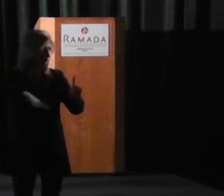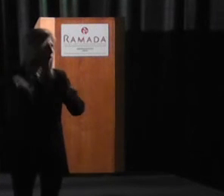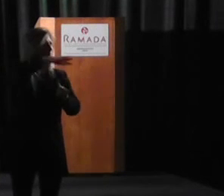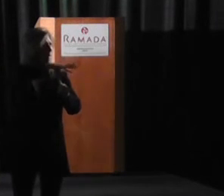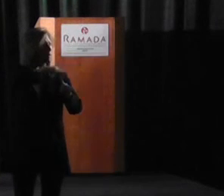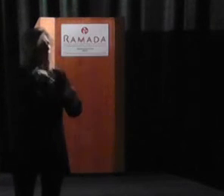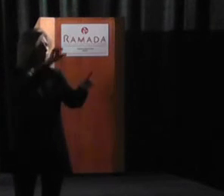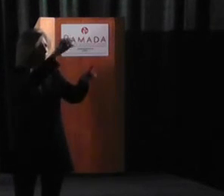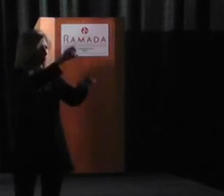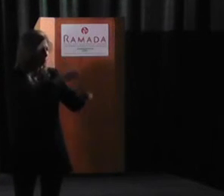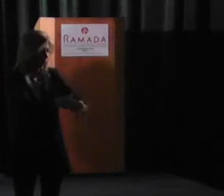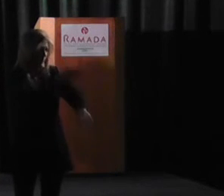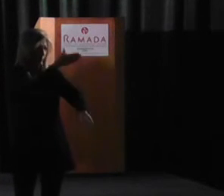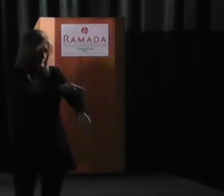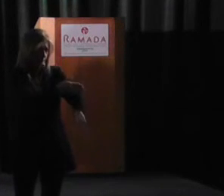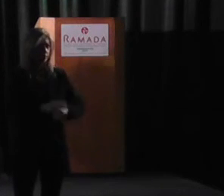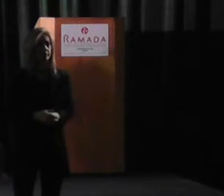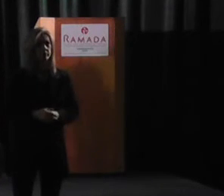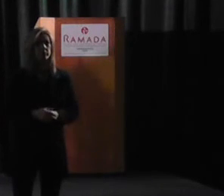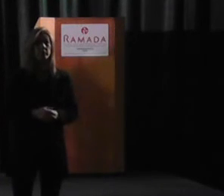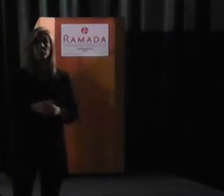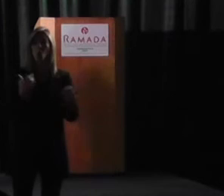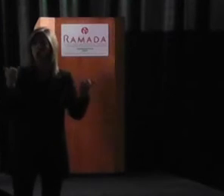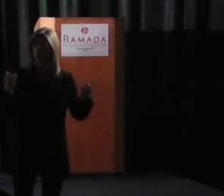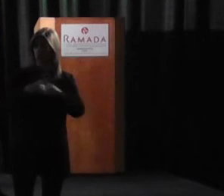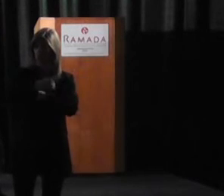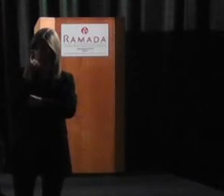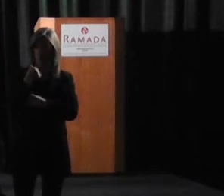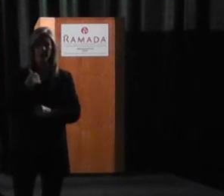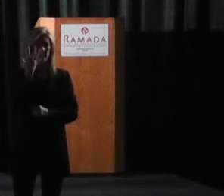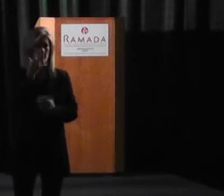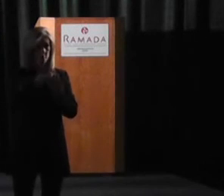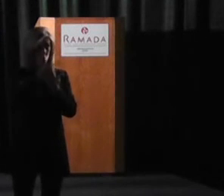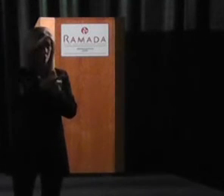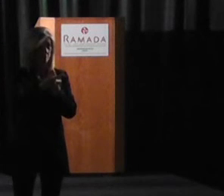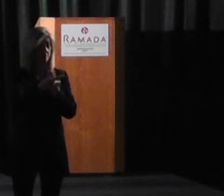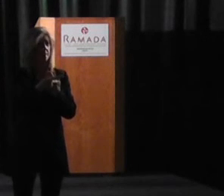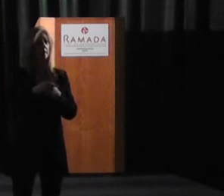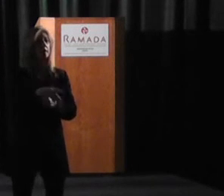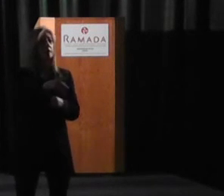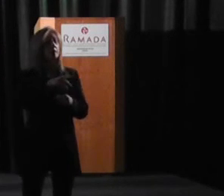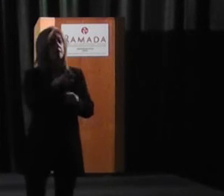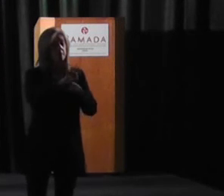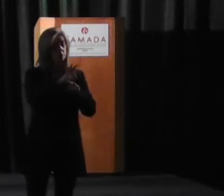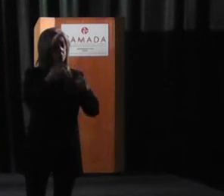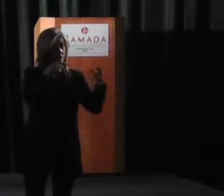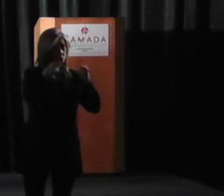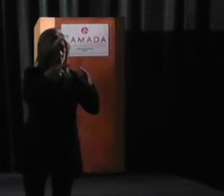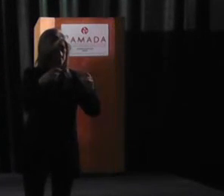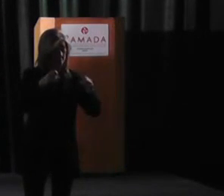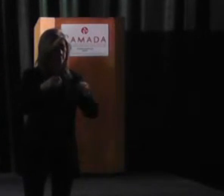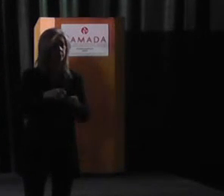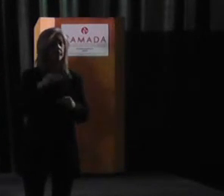That brings us to present day. Now there are 5 programs within the Steadward Center: functional electrical stimulation, adult fitness, free to be